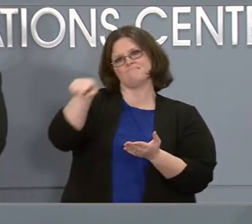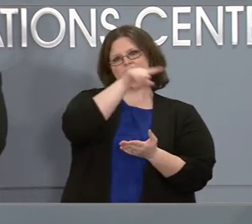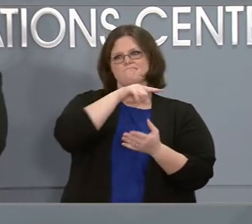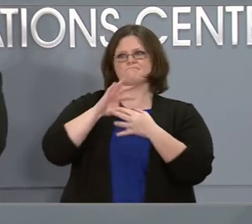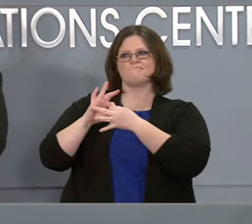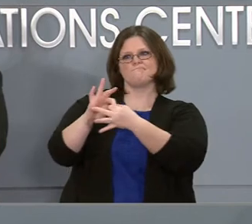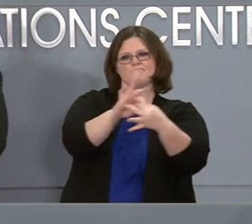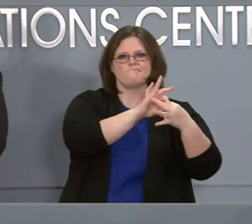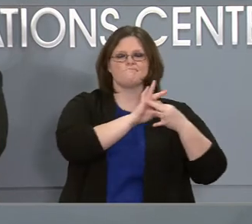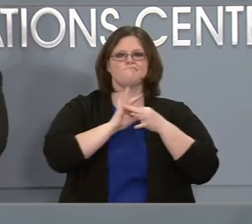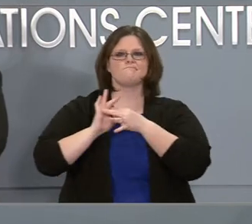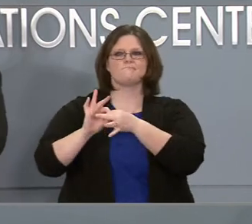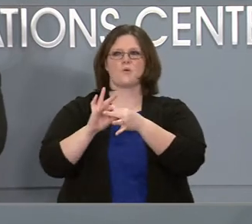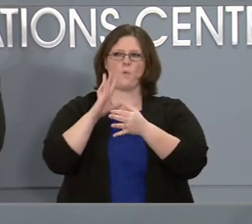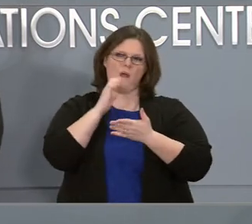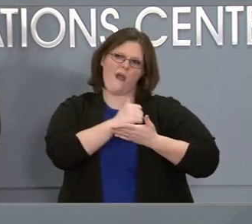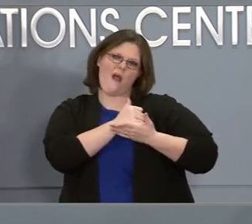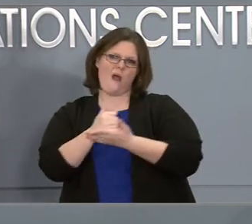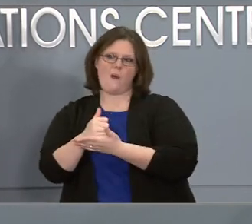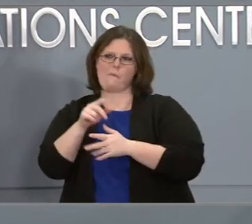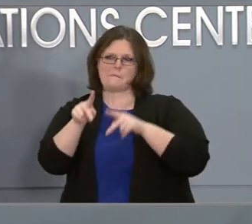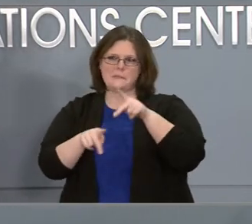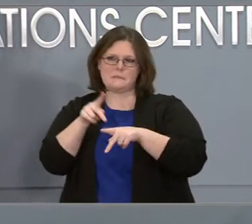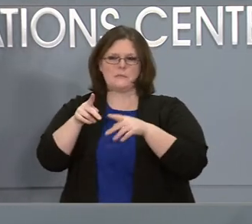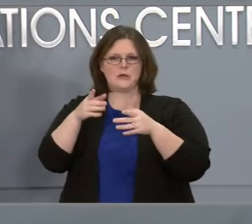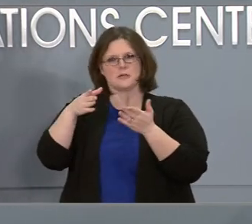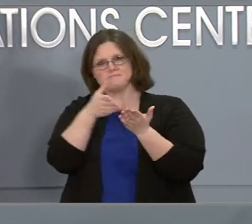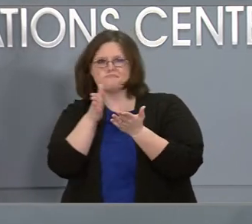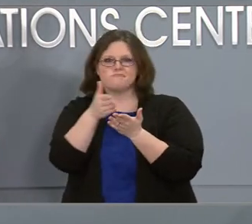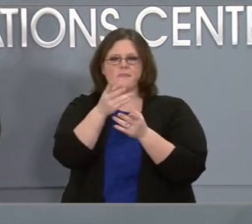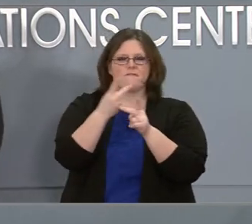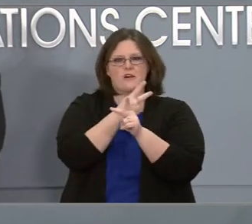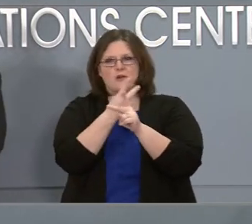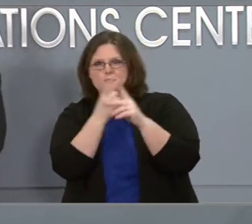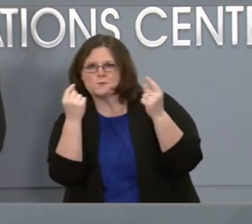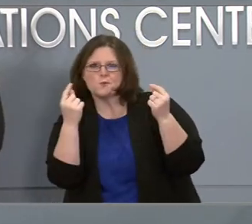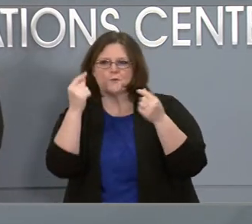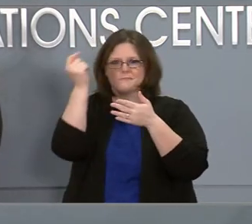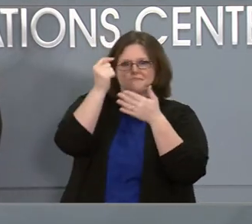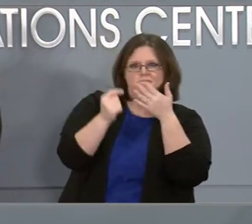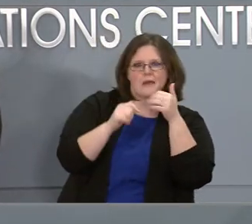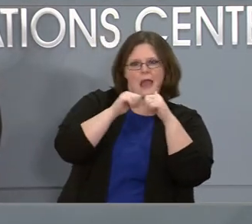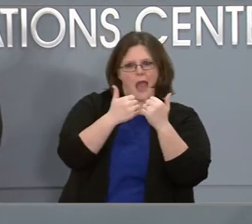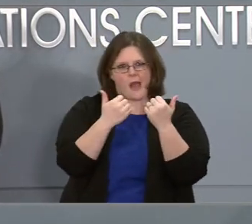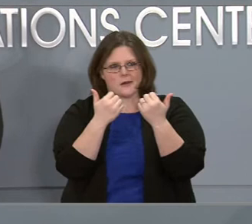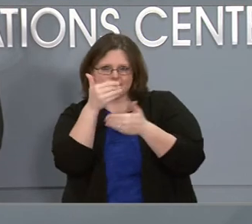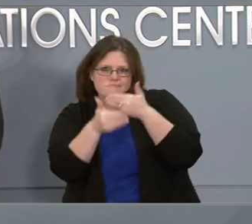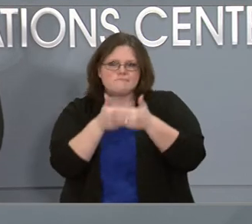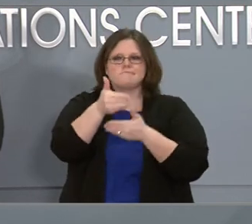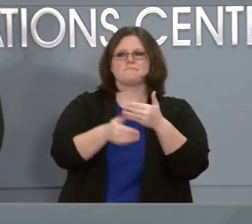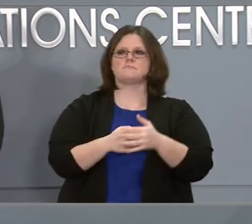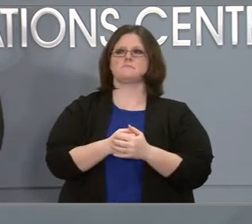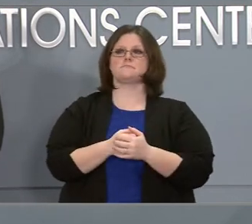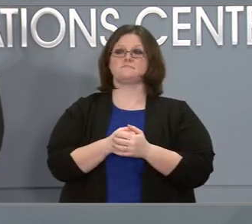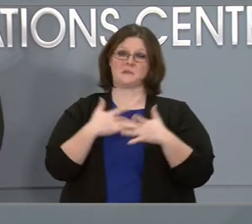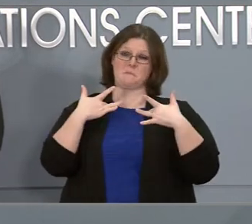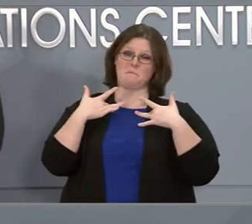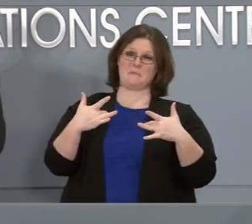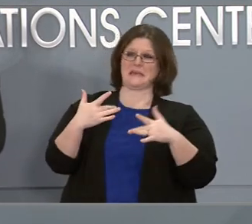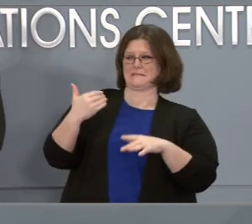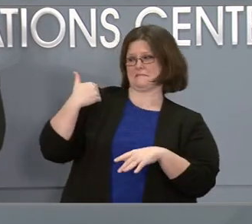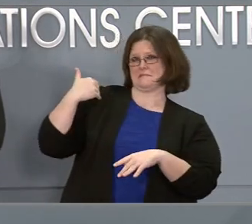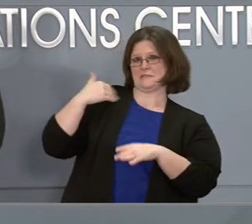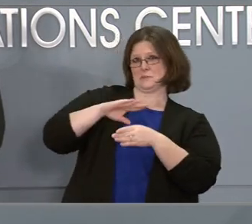part of helping motorists navigate the challenges a winter storm can bring. During the previous storm, thousands of calls for assistance were received